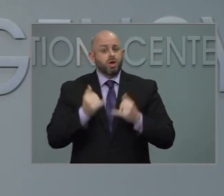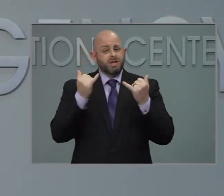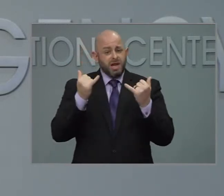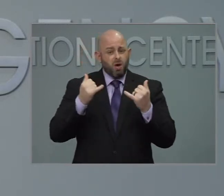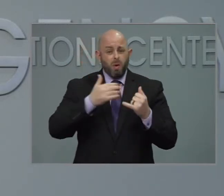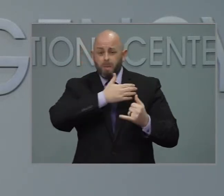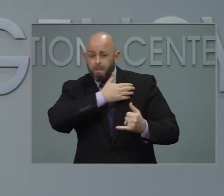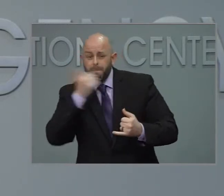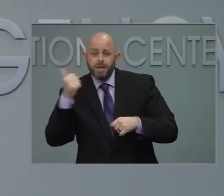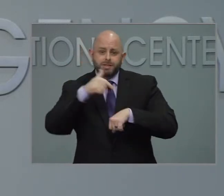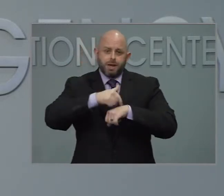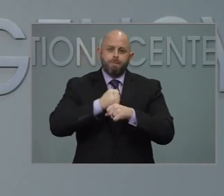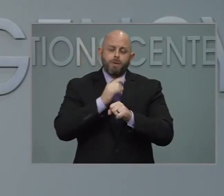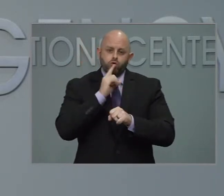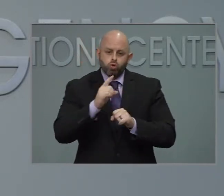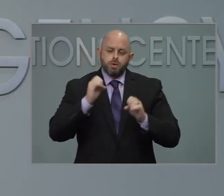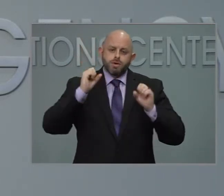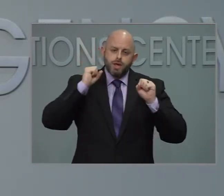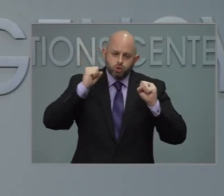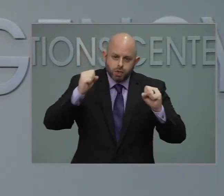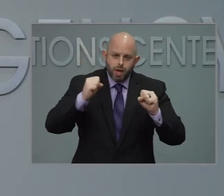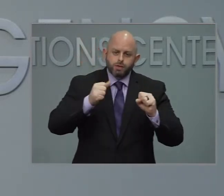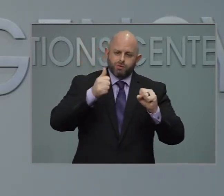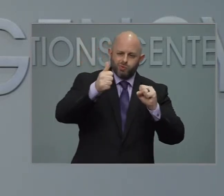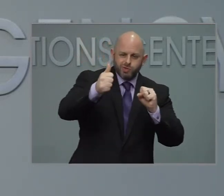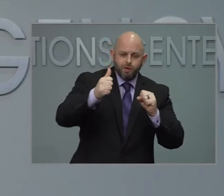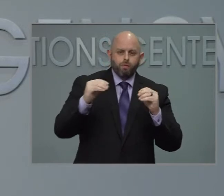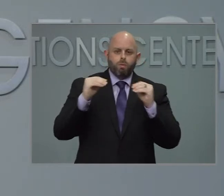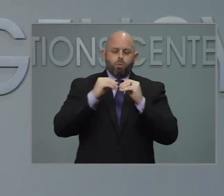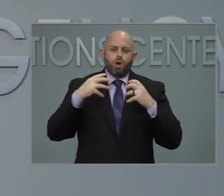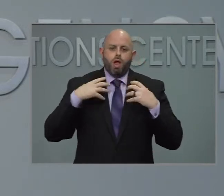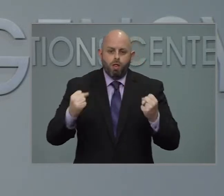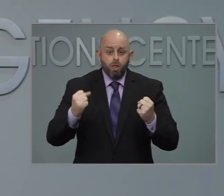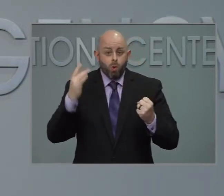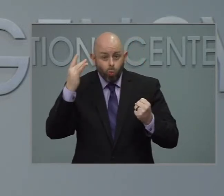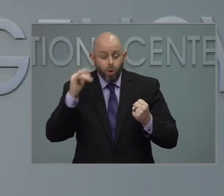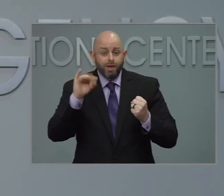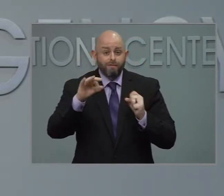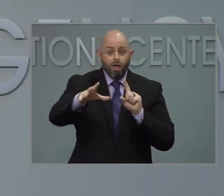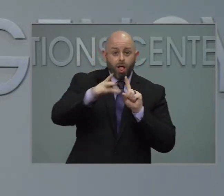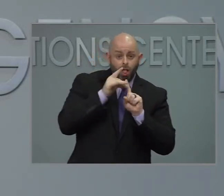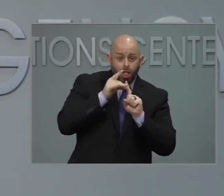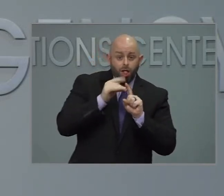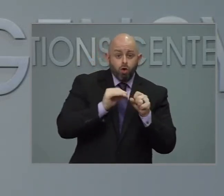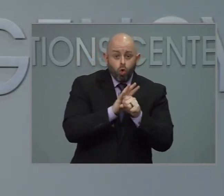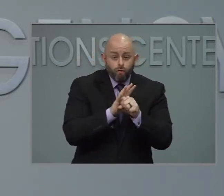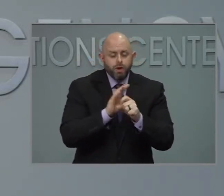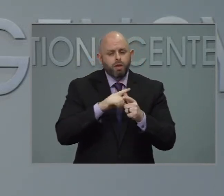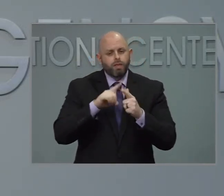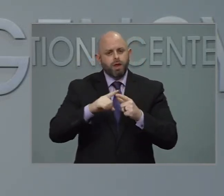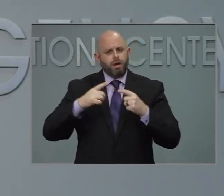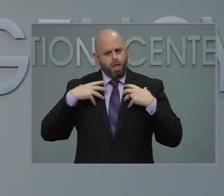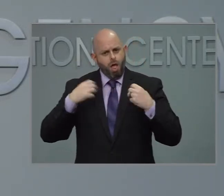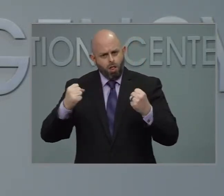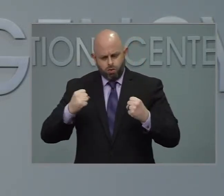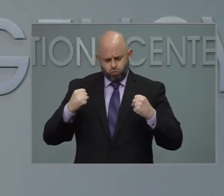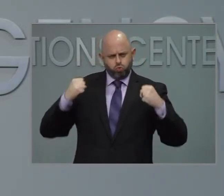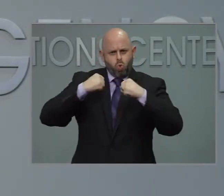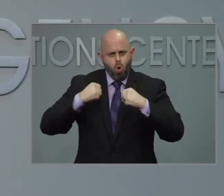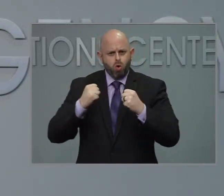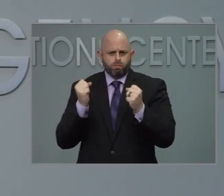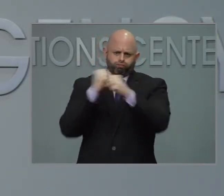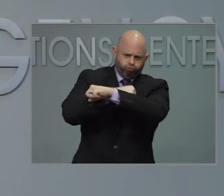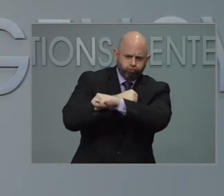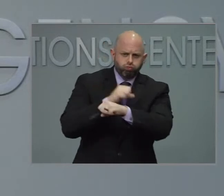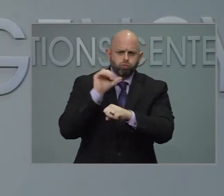doing everything possible to put yourself in a healthy position to fight off COVID. Even with a vaccine, we know that we want to be healthy for so many